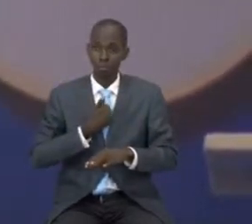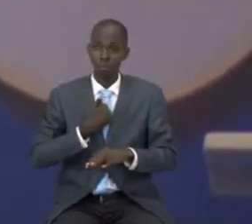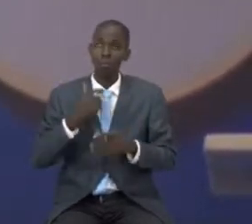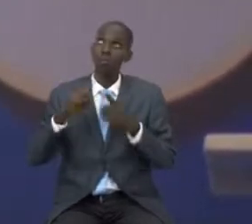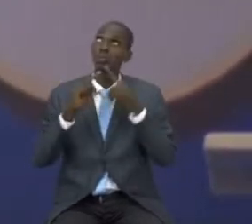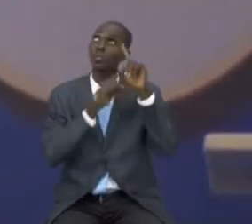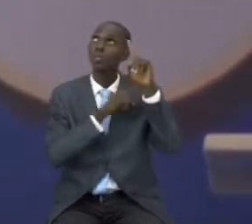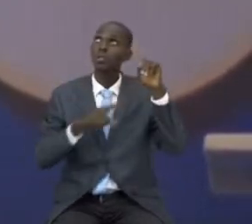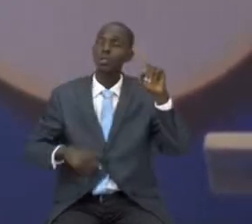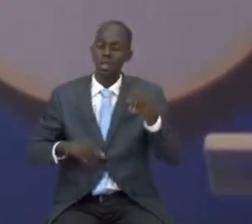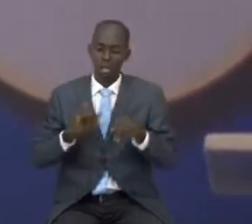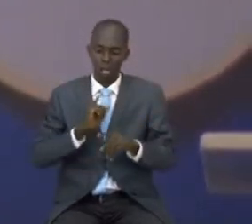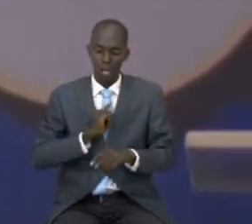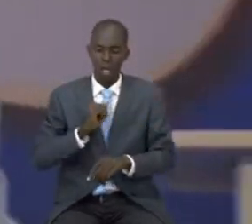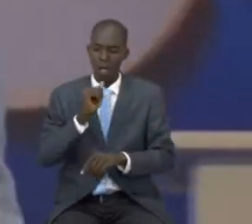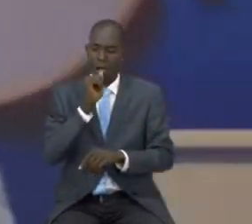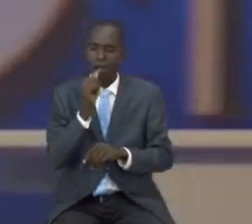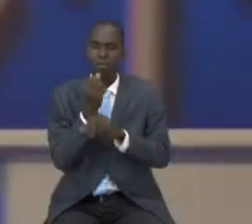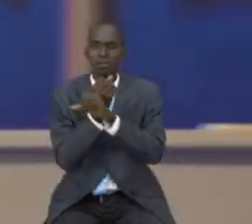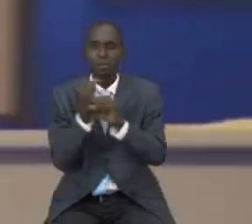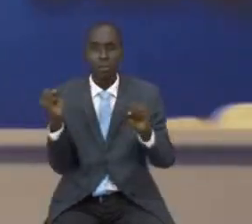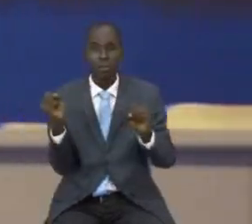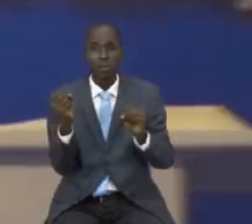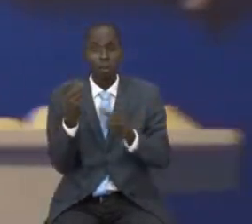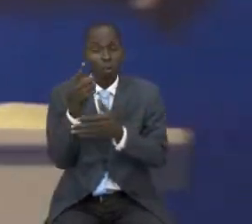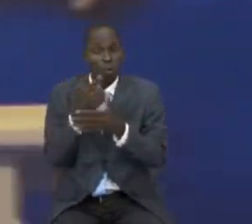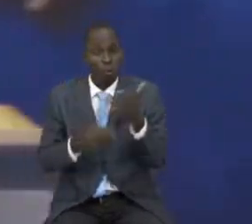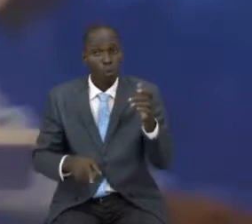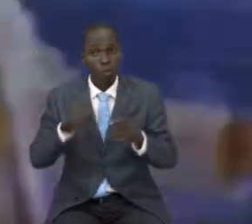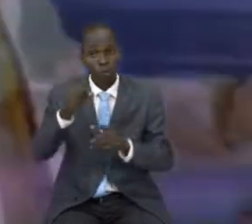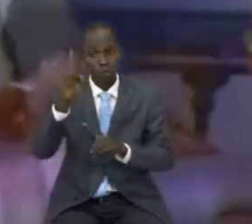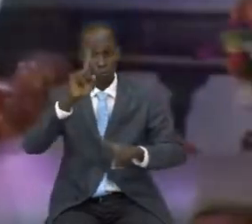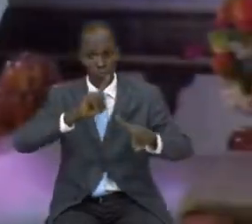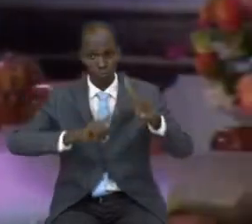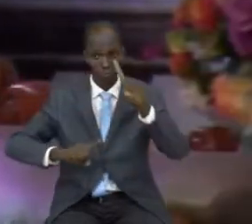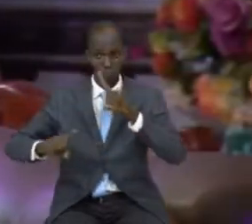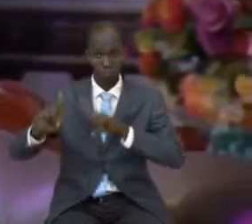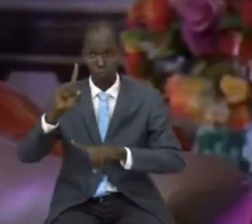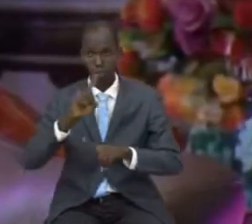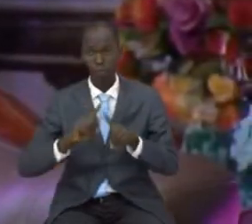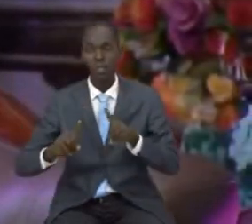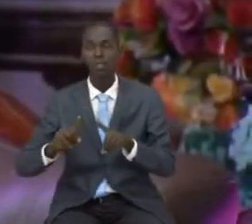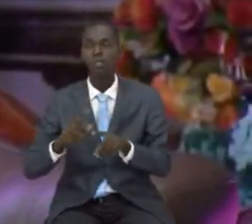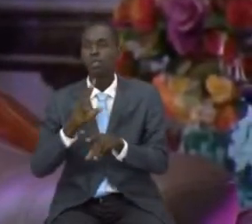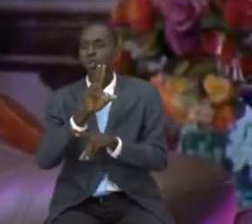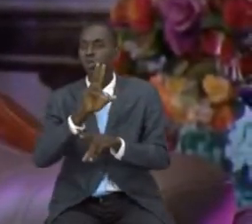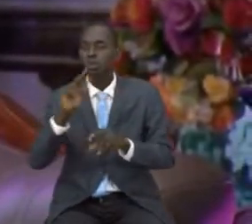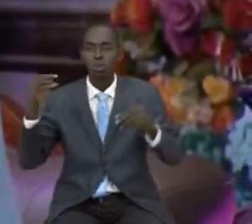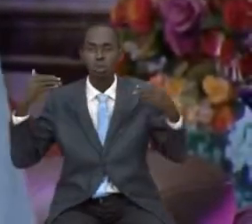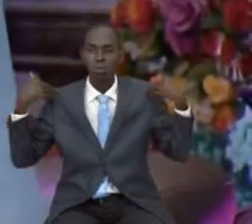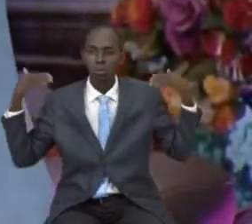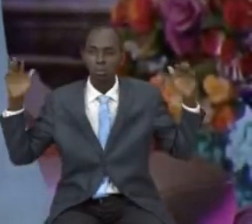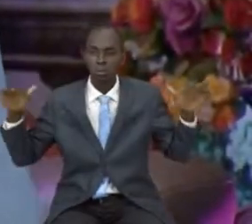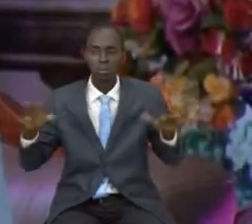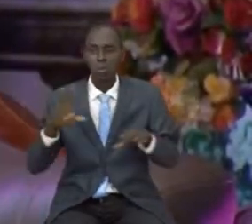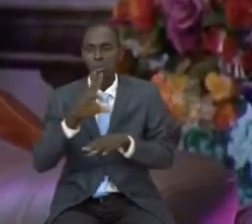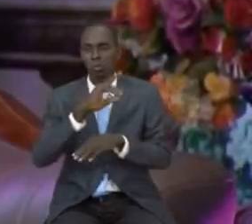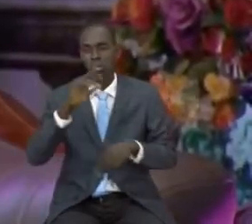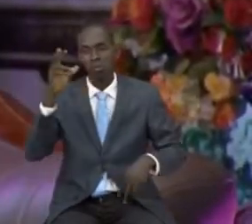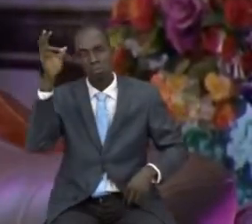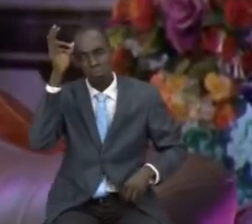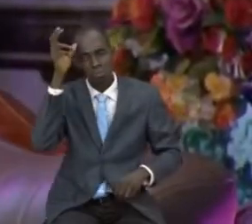am saved. What you confess with your mouth, no angel, no demon,